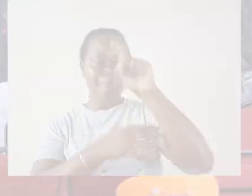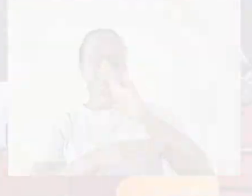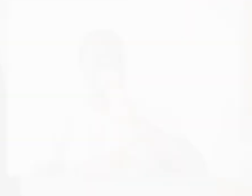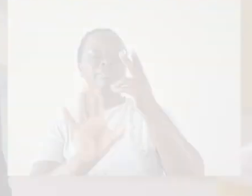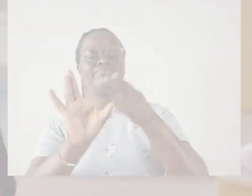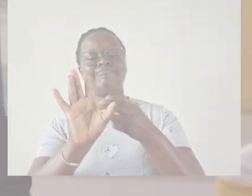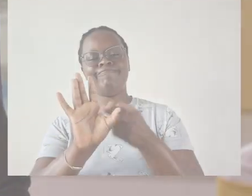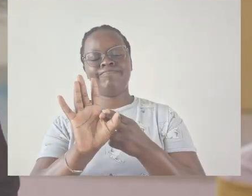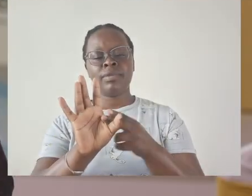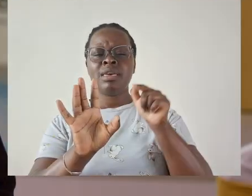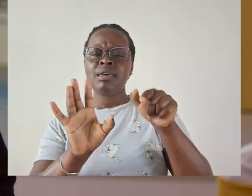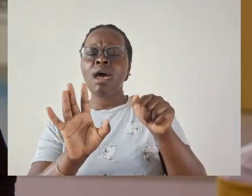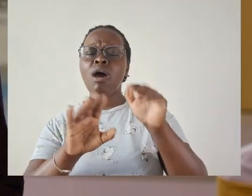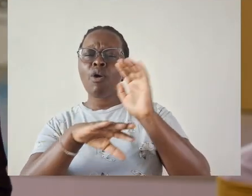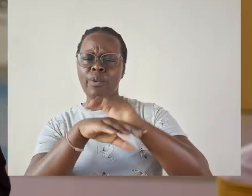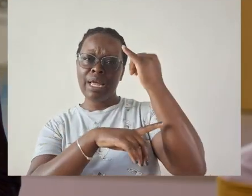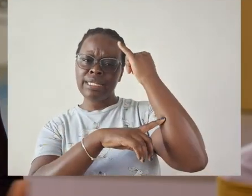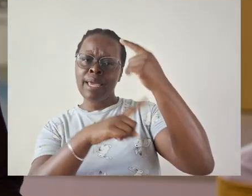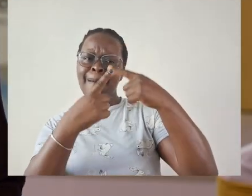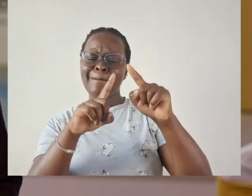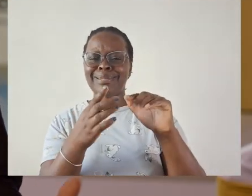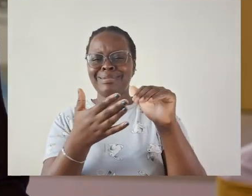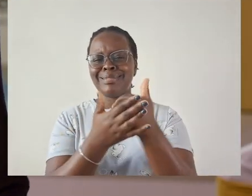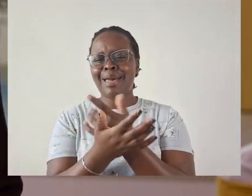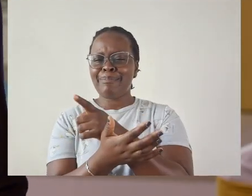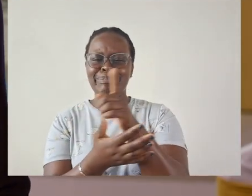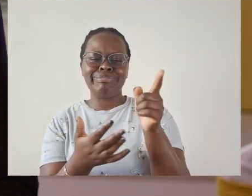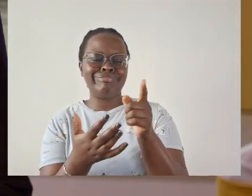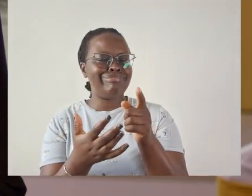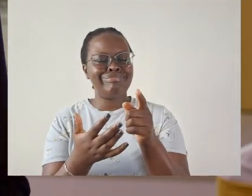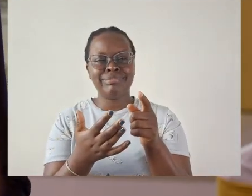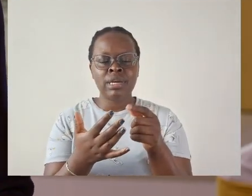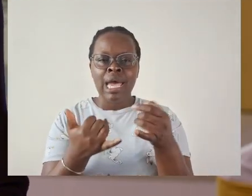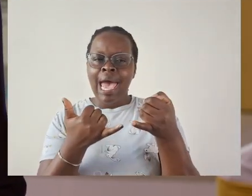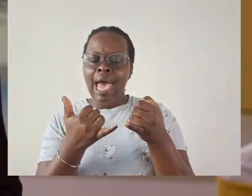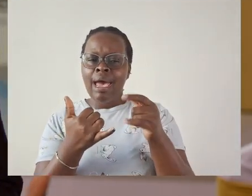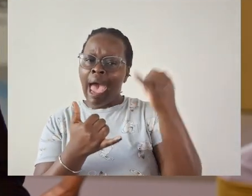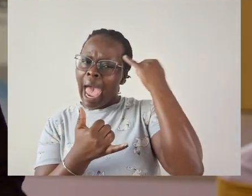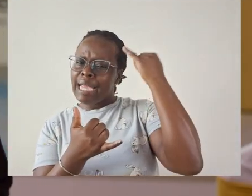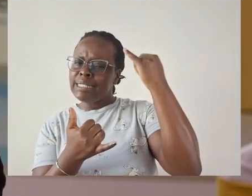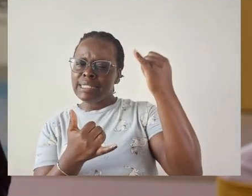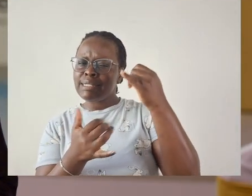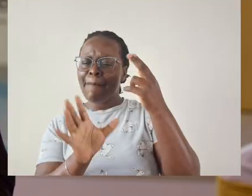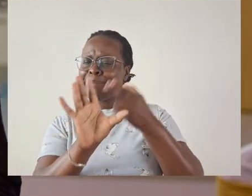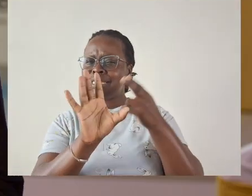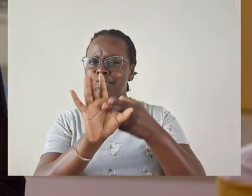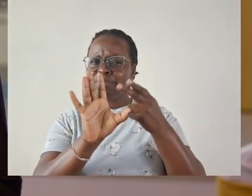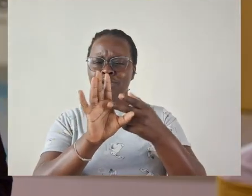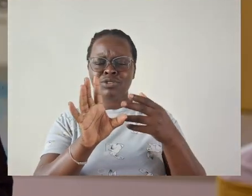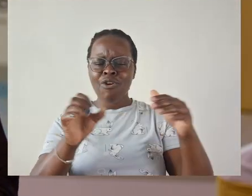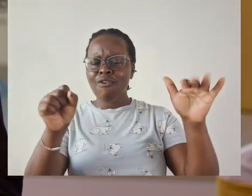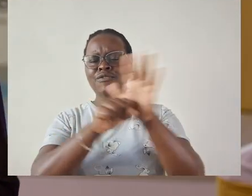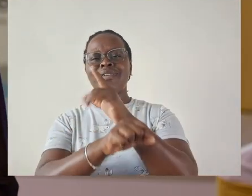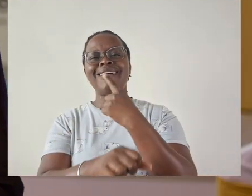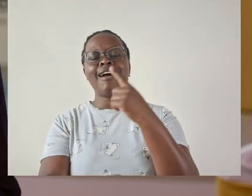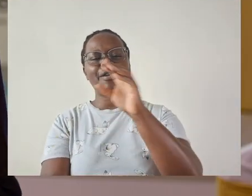future. But despite this momentum, some outdated beliefs still linger, ideas that quietly undermine student participation and slow progress in